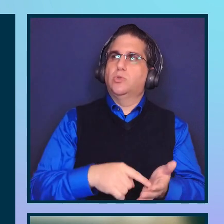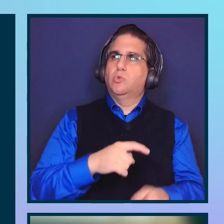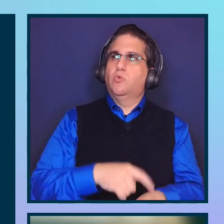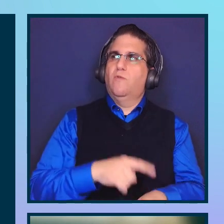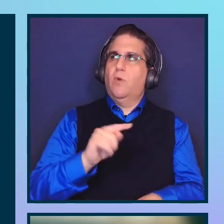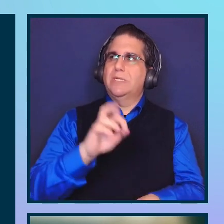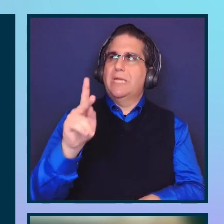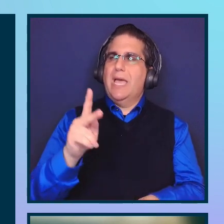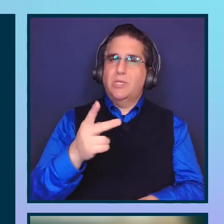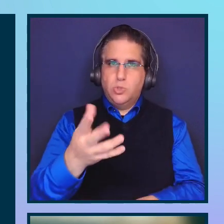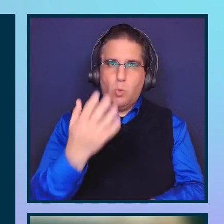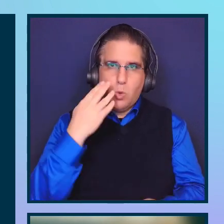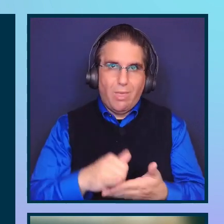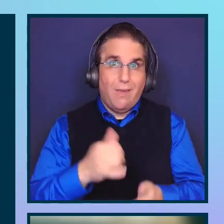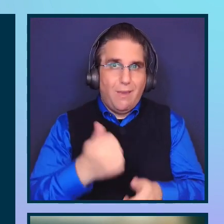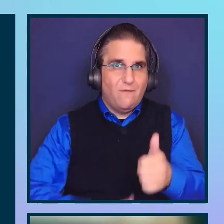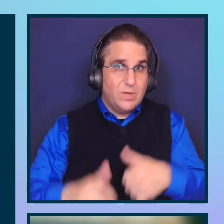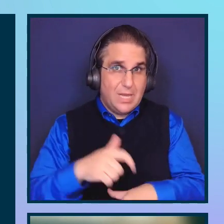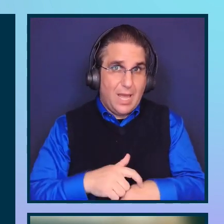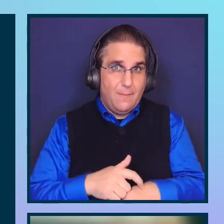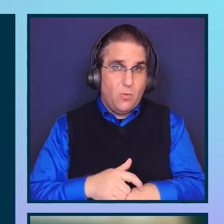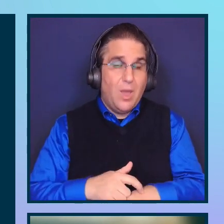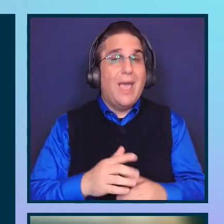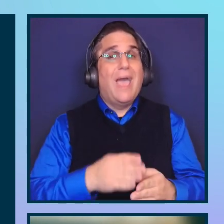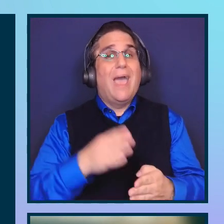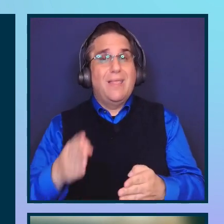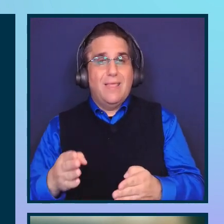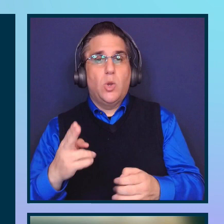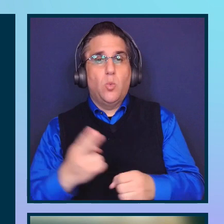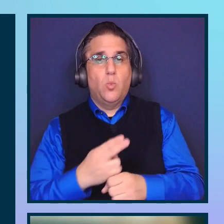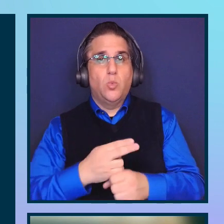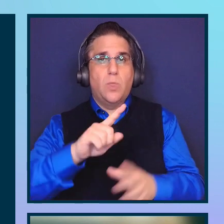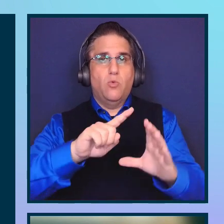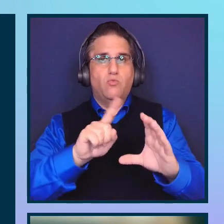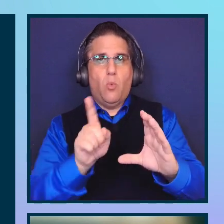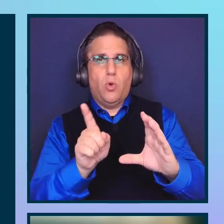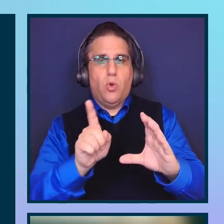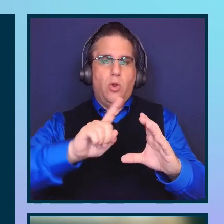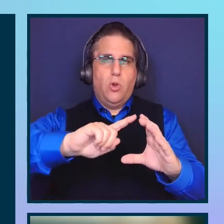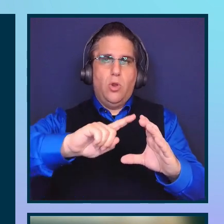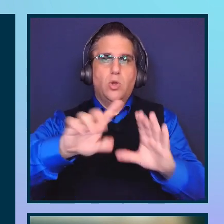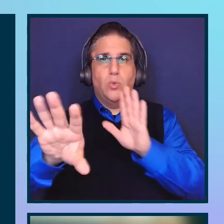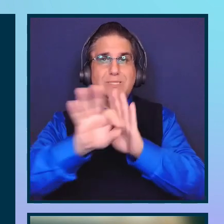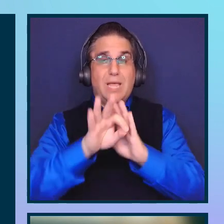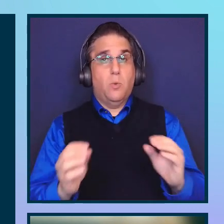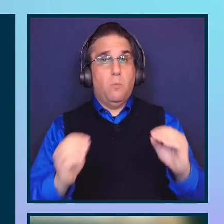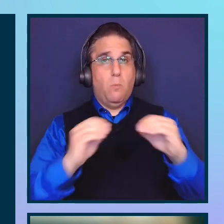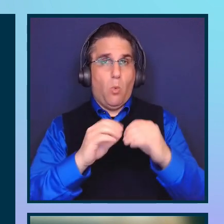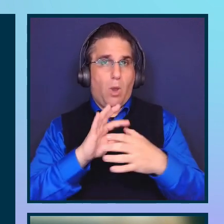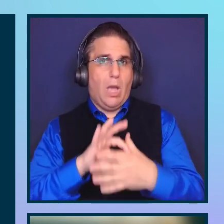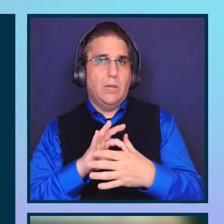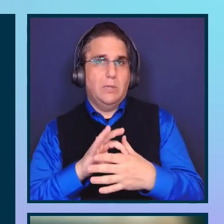time probably. So then, as you saw, we use our rotor and we can select more content. And then we can pick if we want to